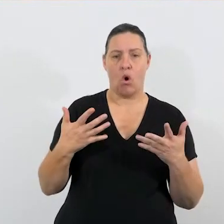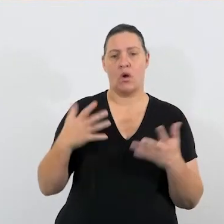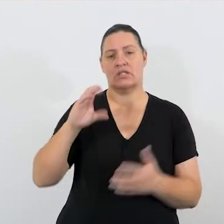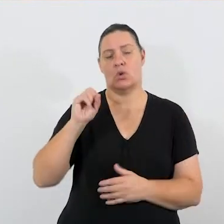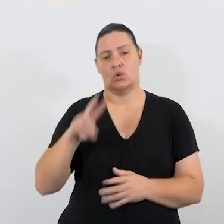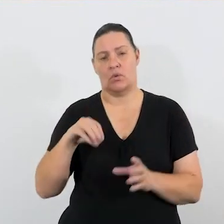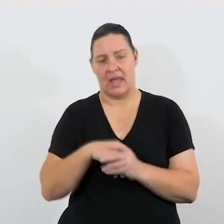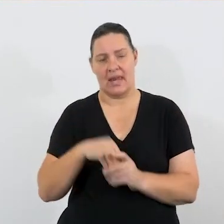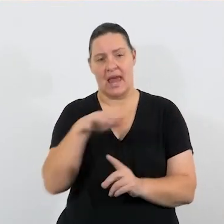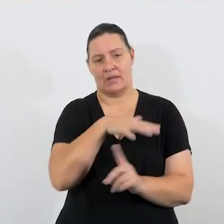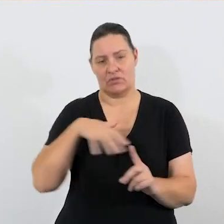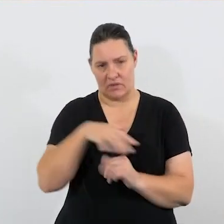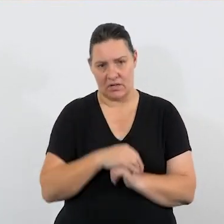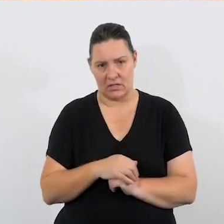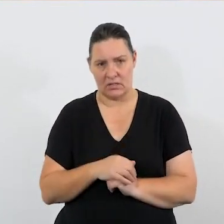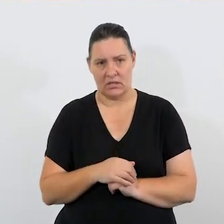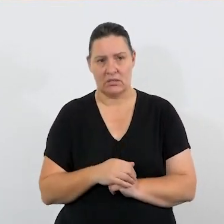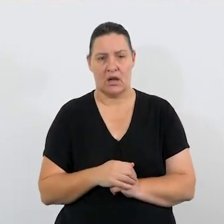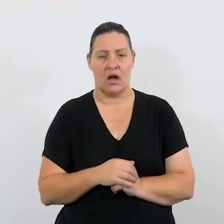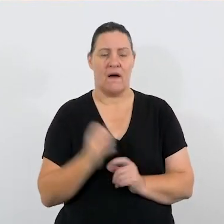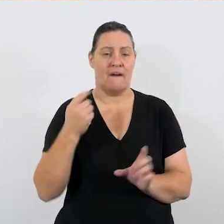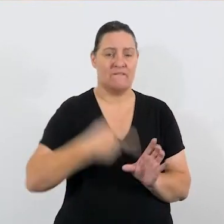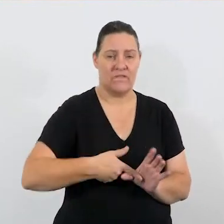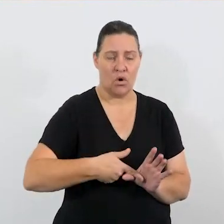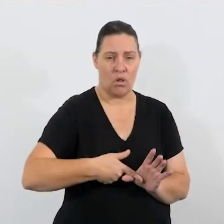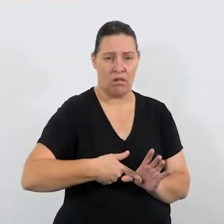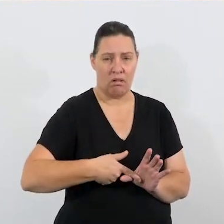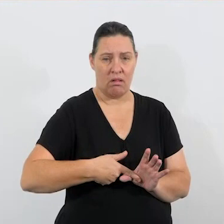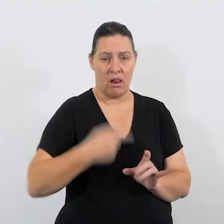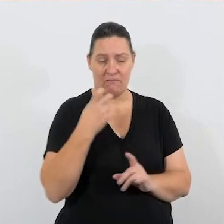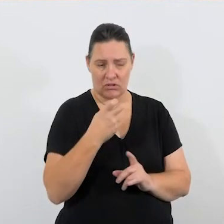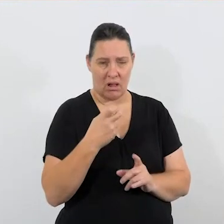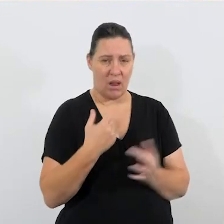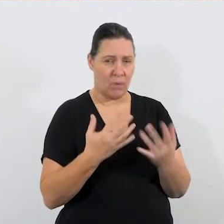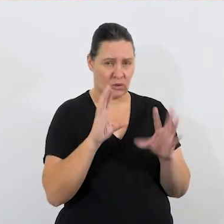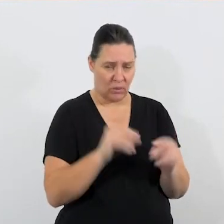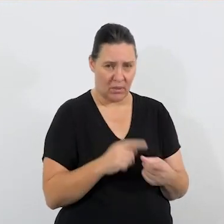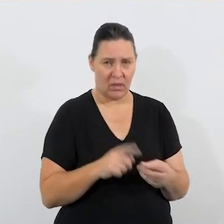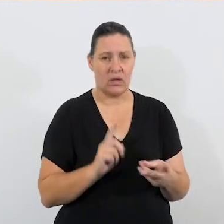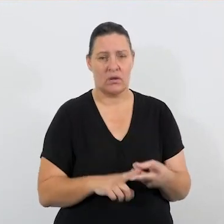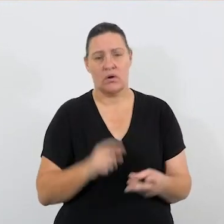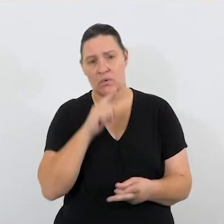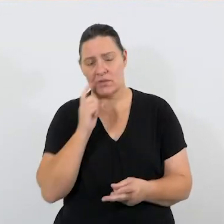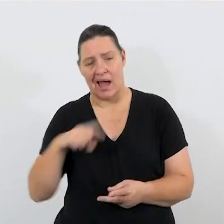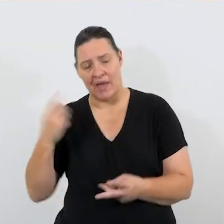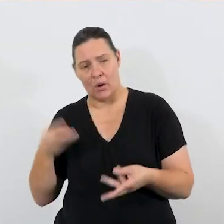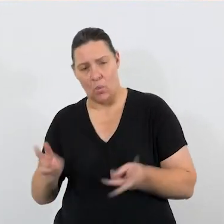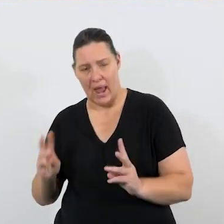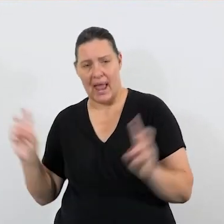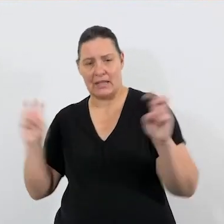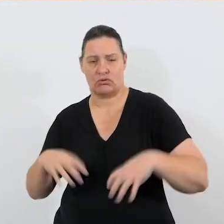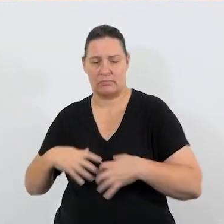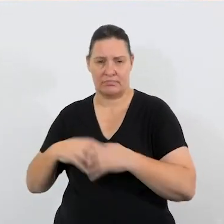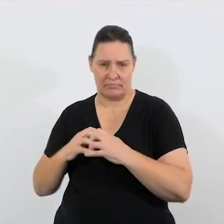in the atmosphere. We said that we can stop burning the fossil fuels, we can plant more trees, and we can use another way to